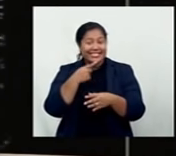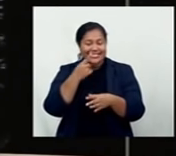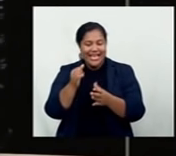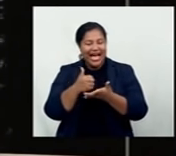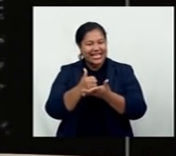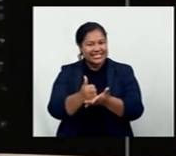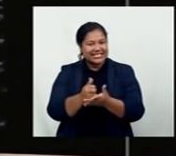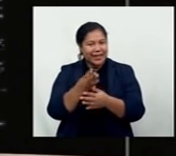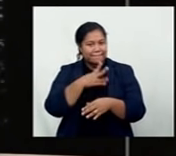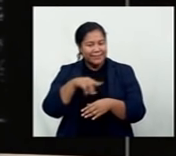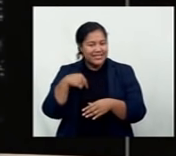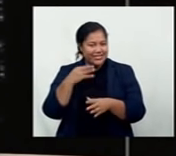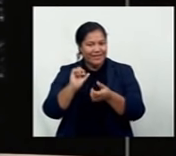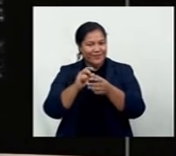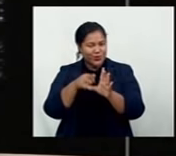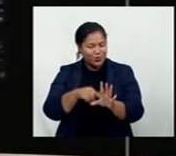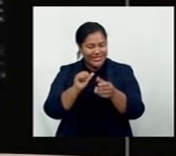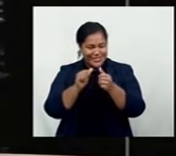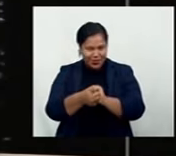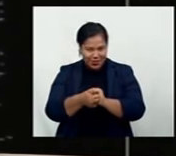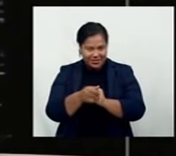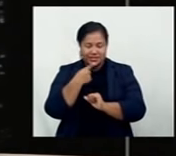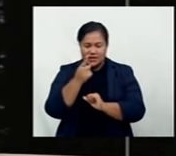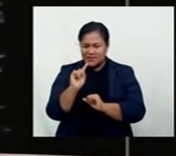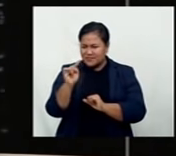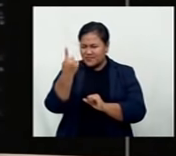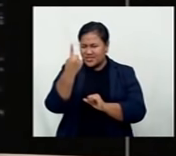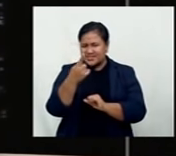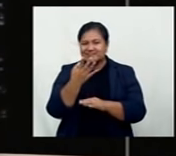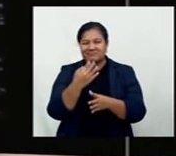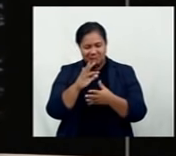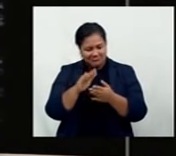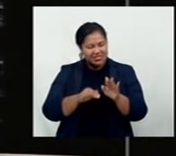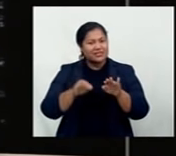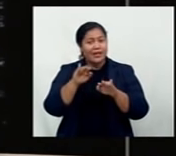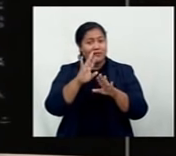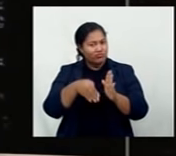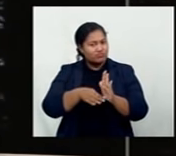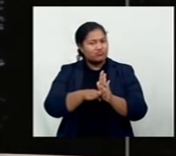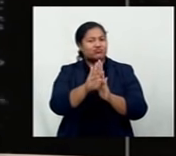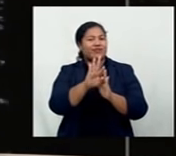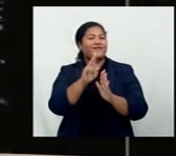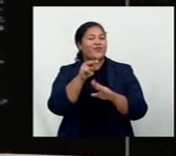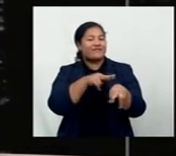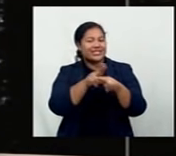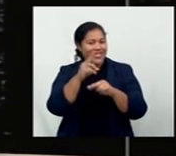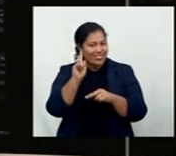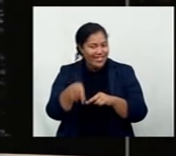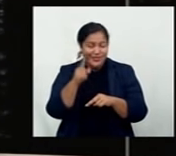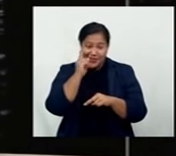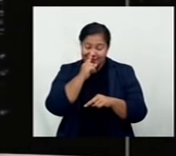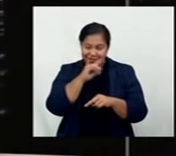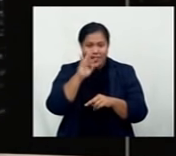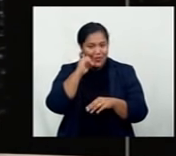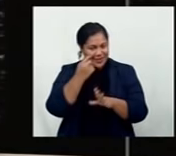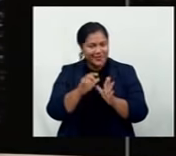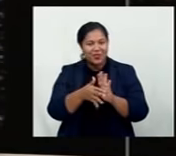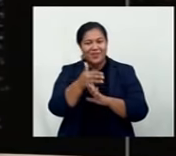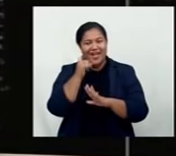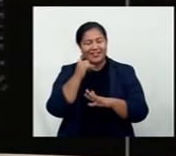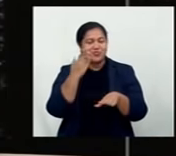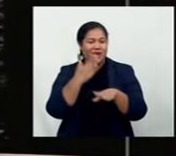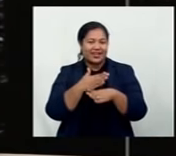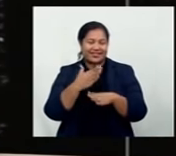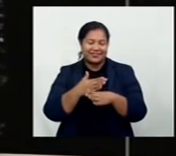Alvik Maharaj. He adds this is the first critical step to recovery for Fiji, as thousands of Fijians will return to work.